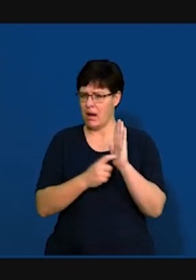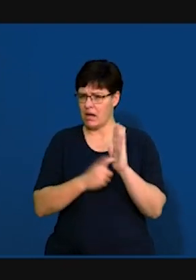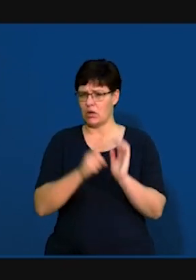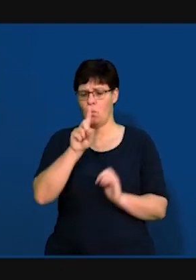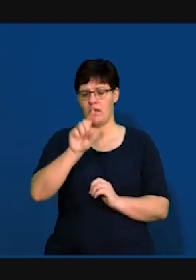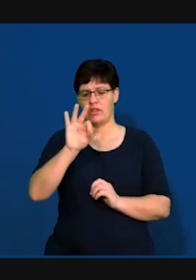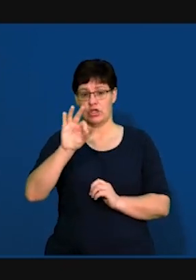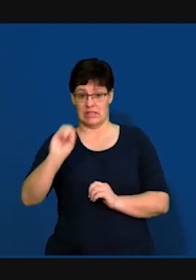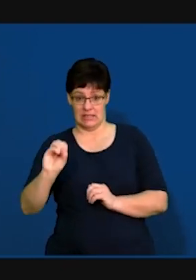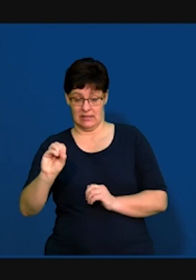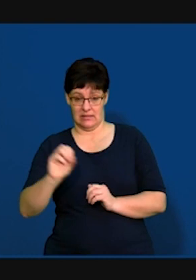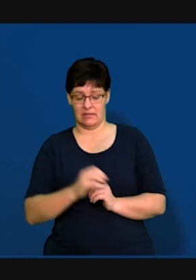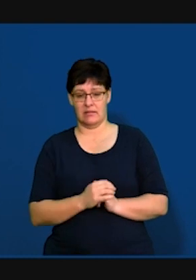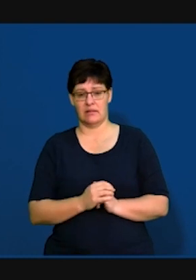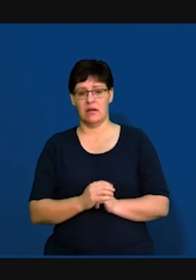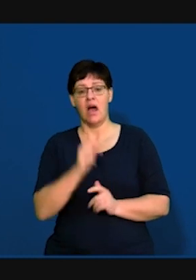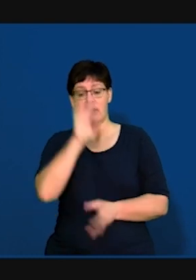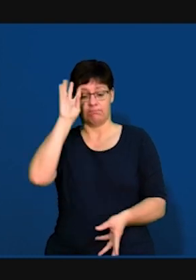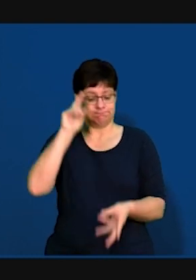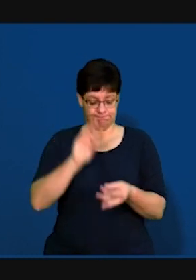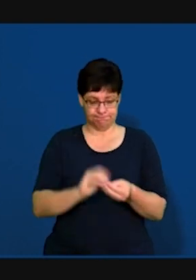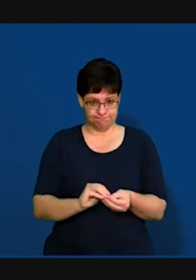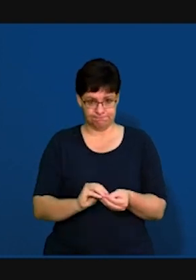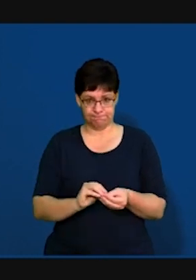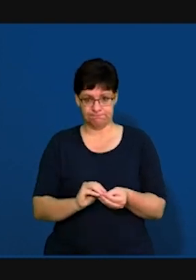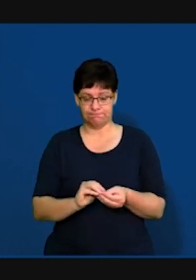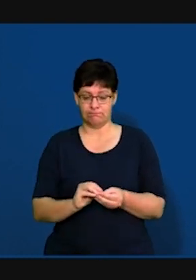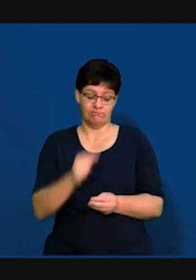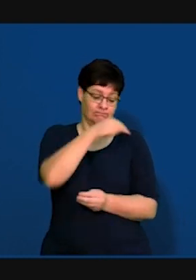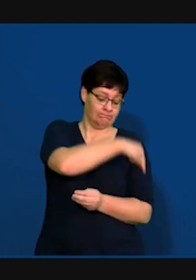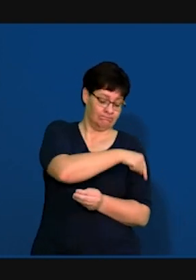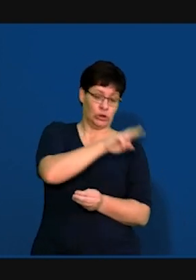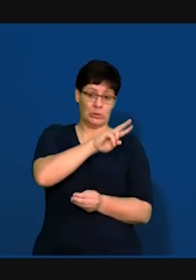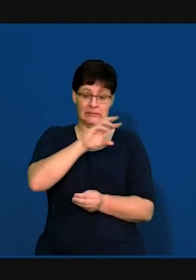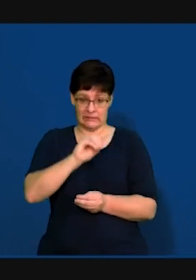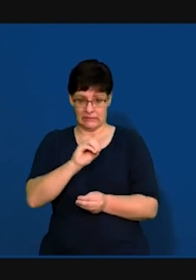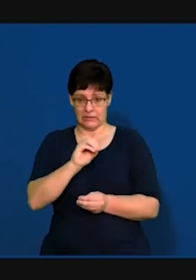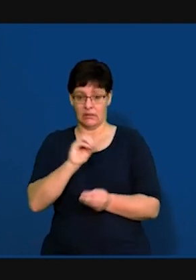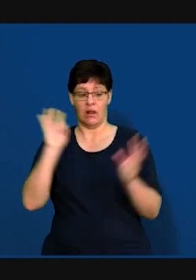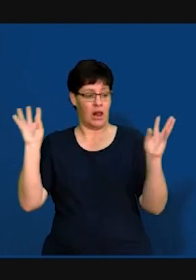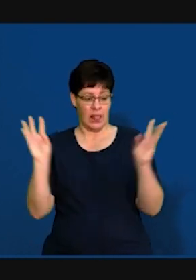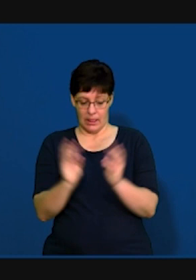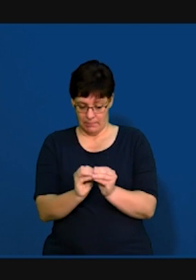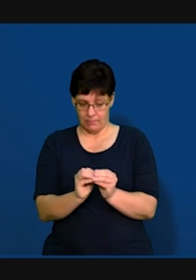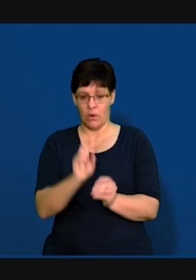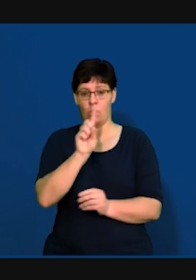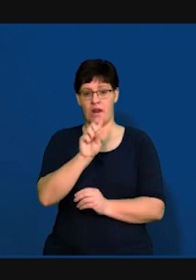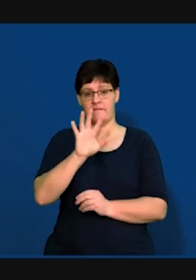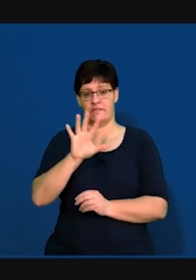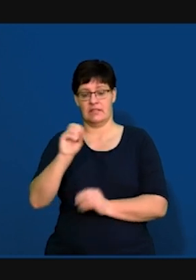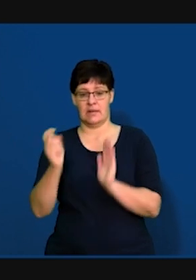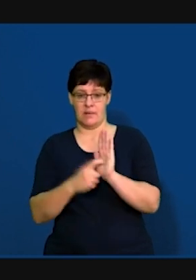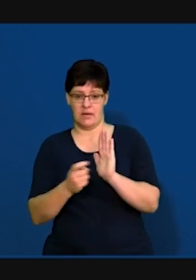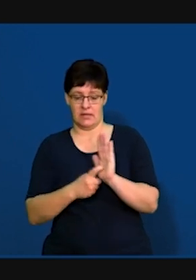the 130 marks, if you add it to the 20 of the first section, it will definitely give us the total of 150,